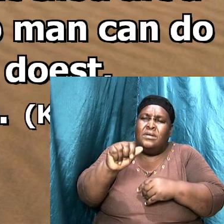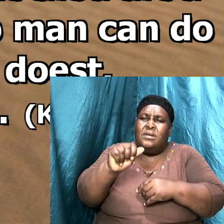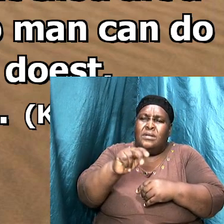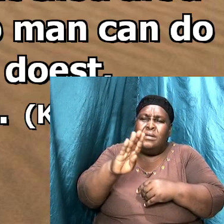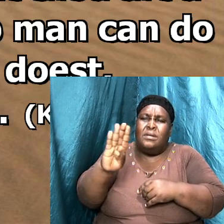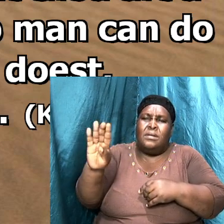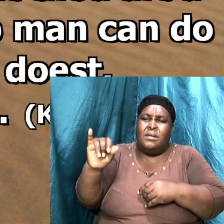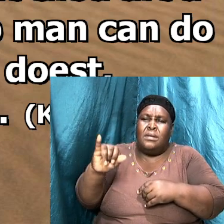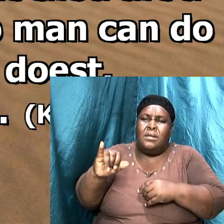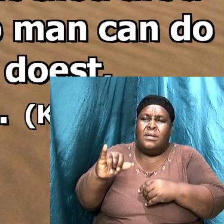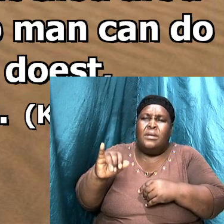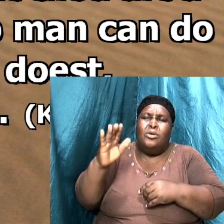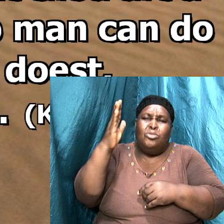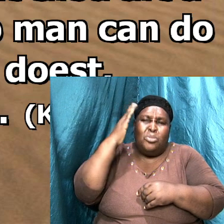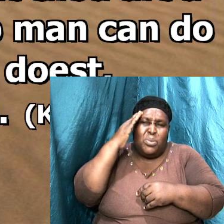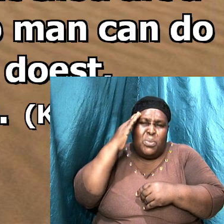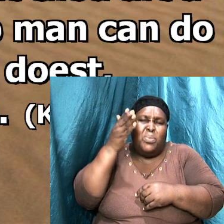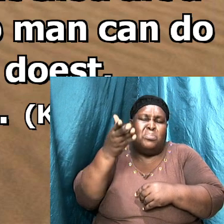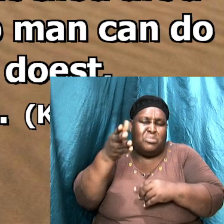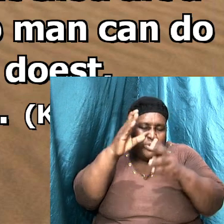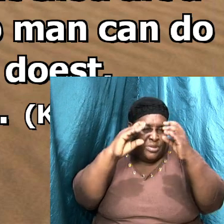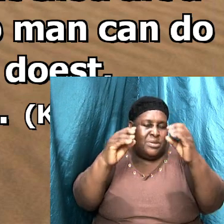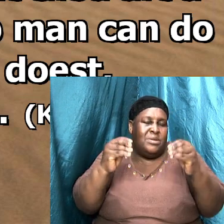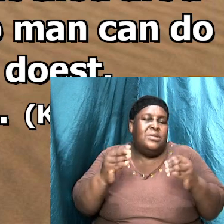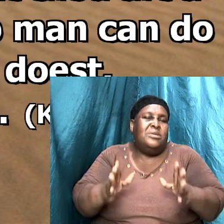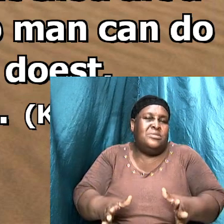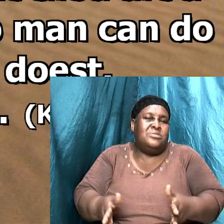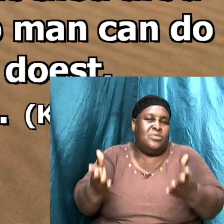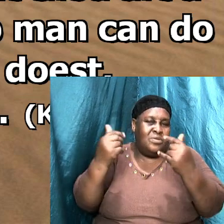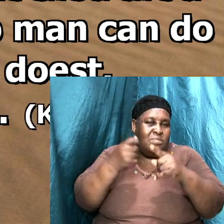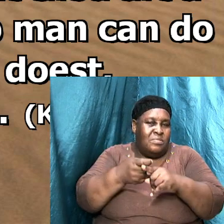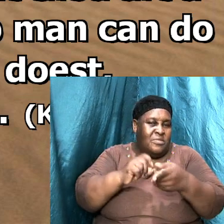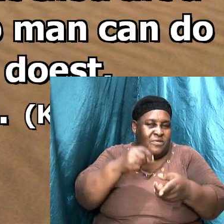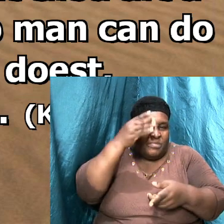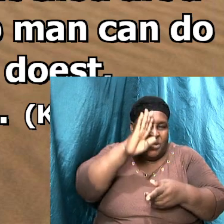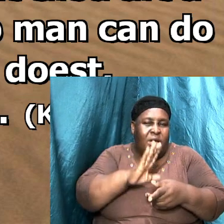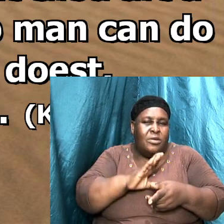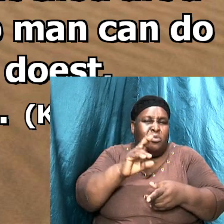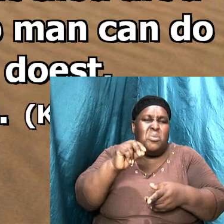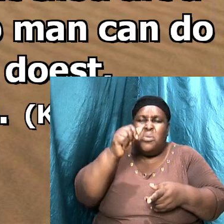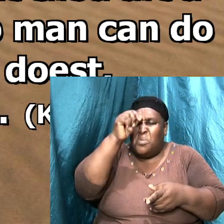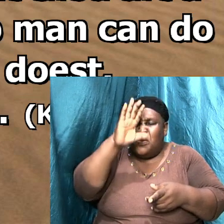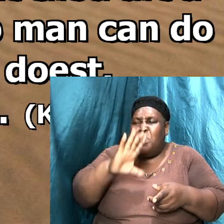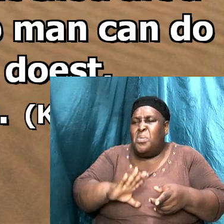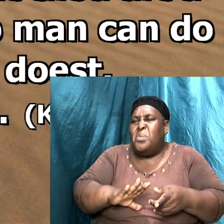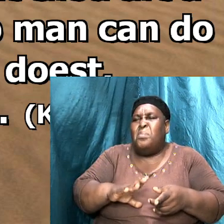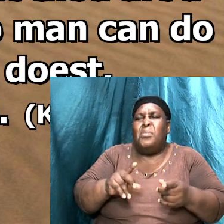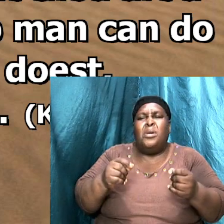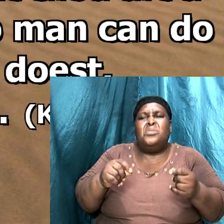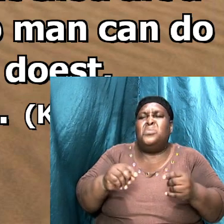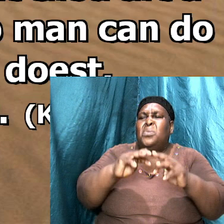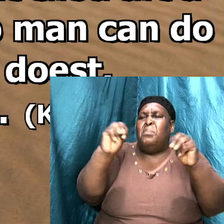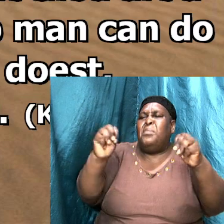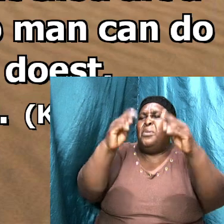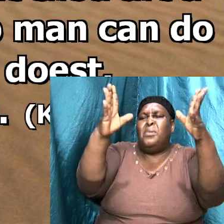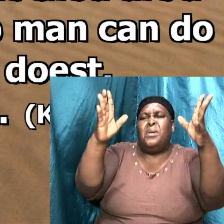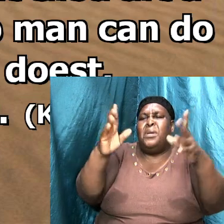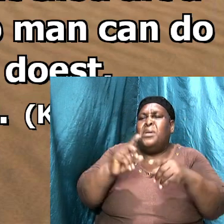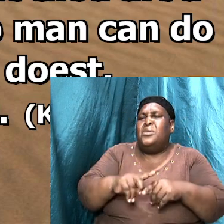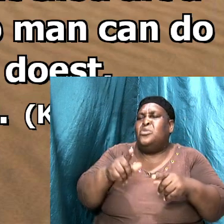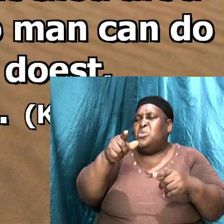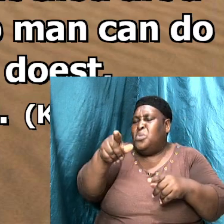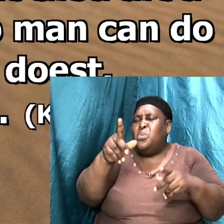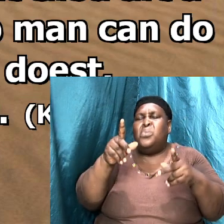we know that thou art a teacher come from God. For no man can do these miracles that thou